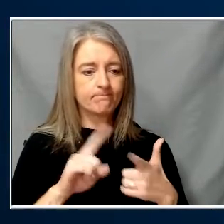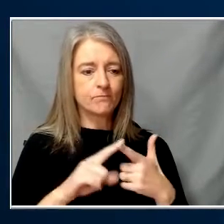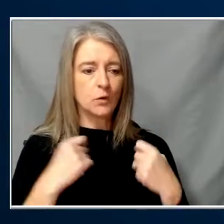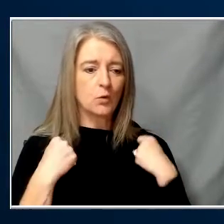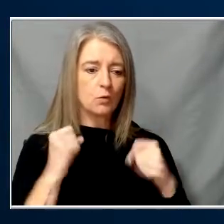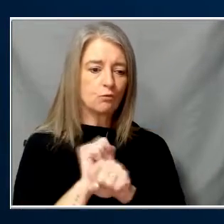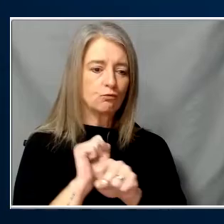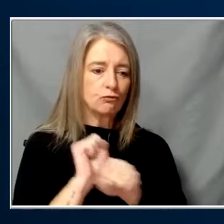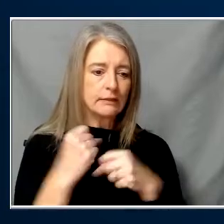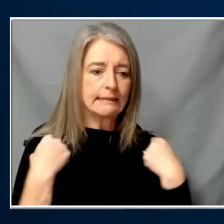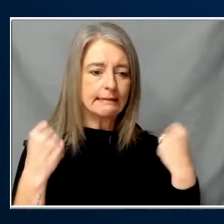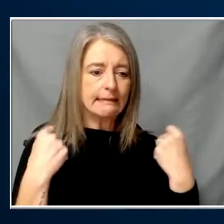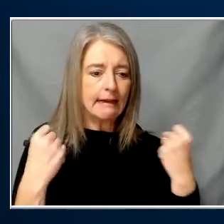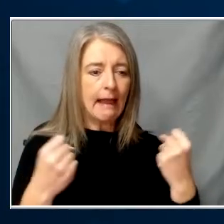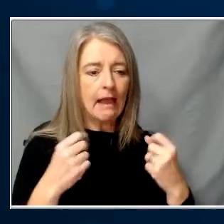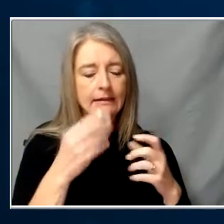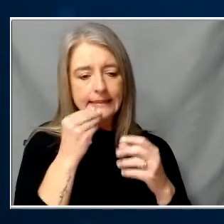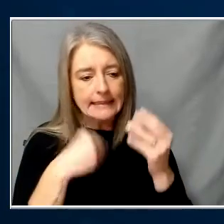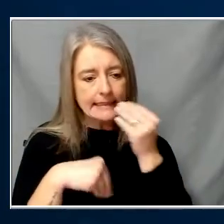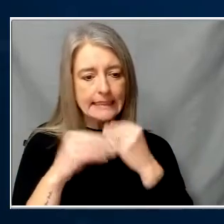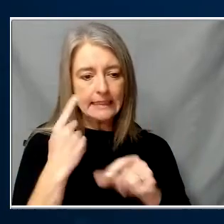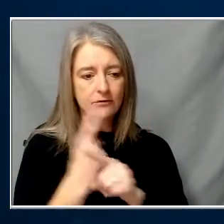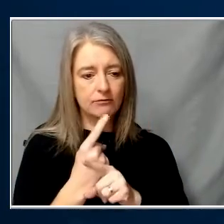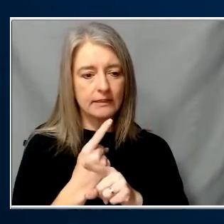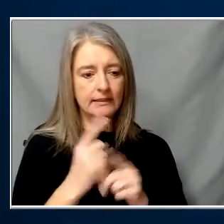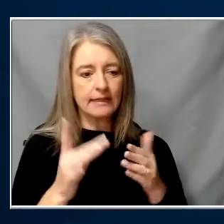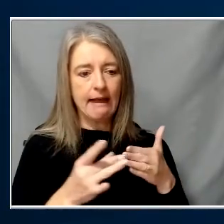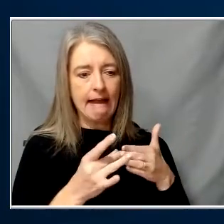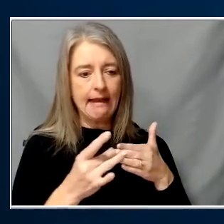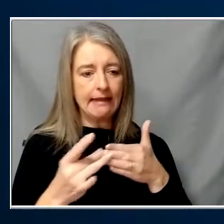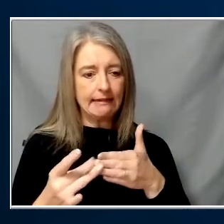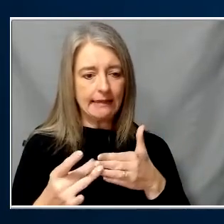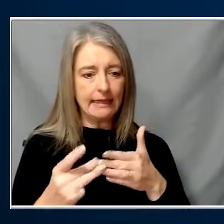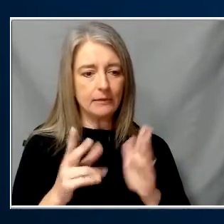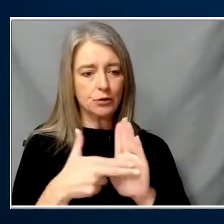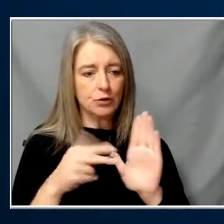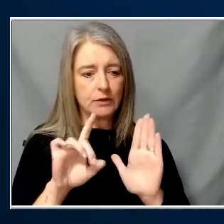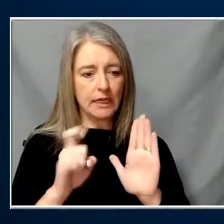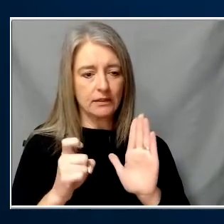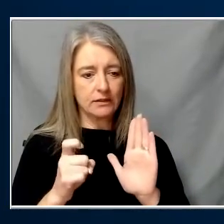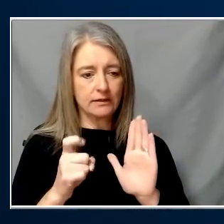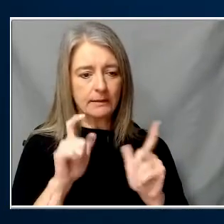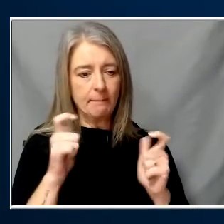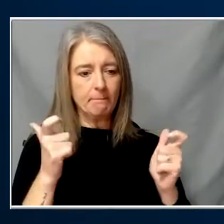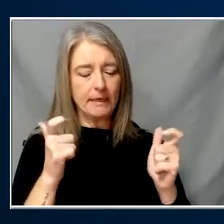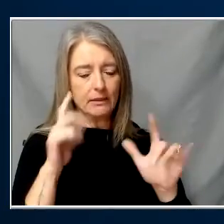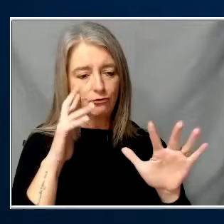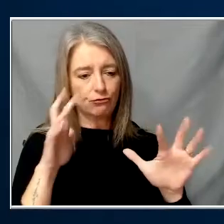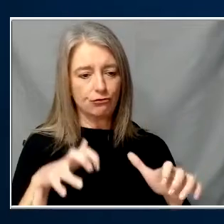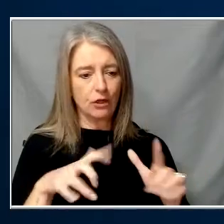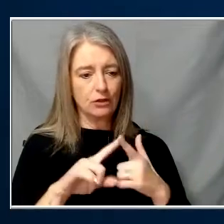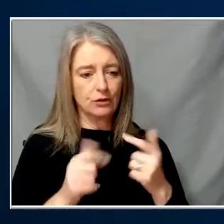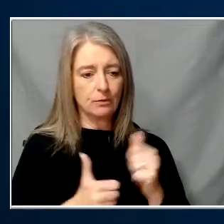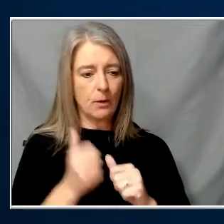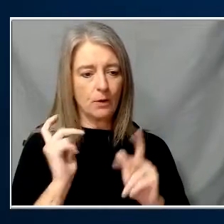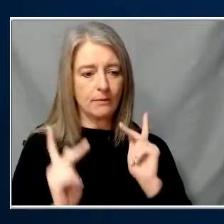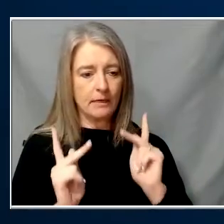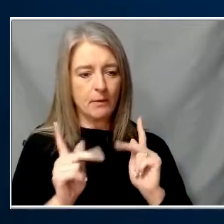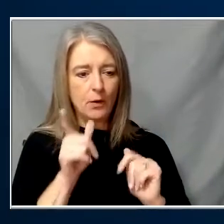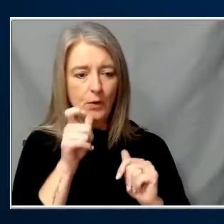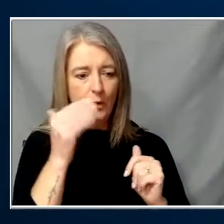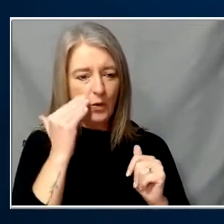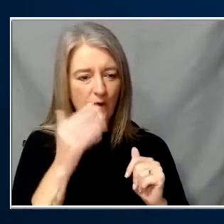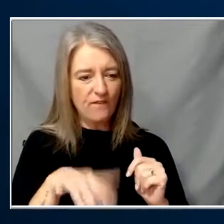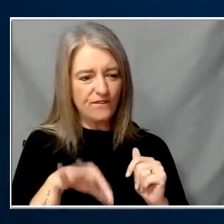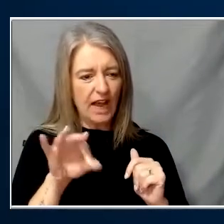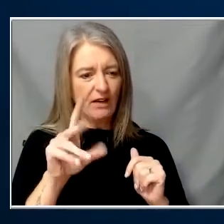right. I did all those things leading up to my diagnosis, which was probably the biggest shock to most people that knew me. When they found out,